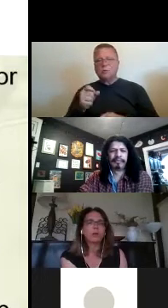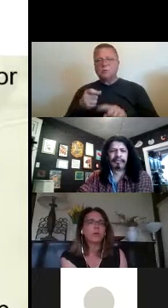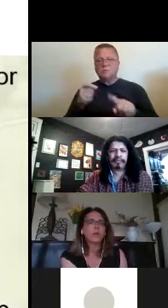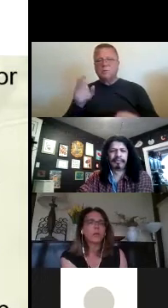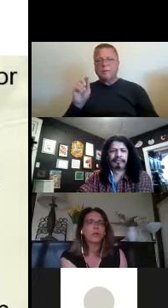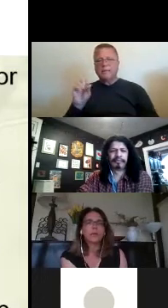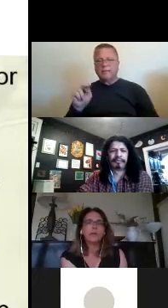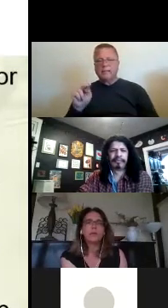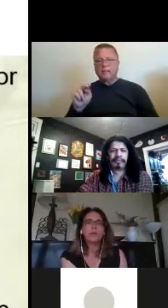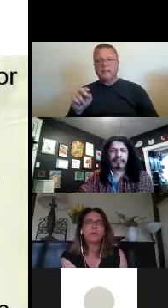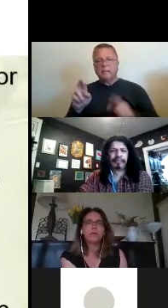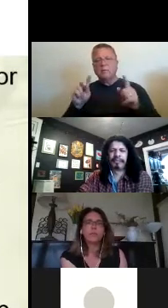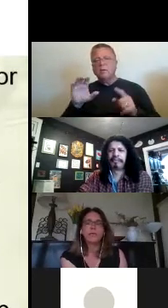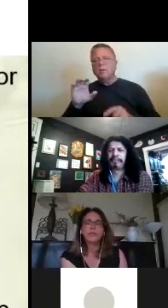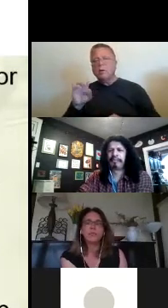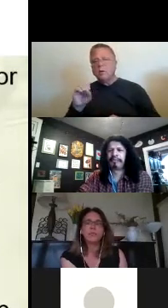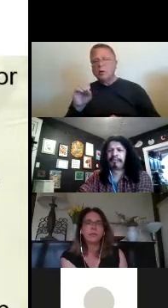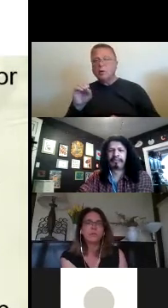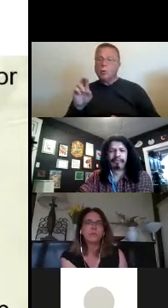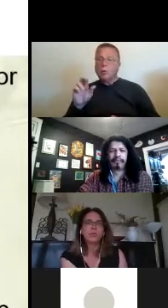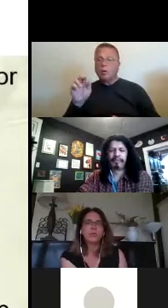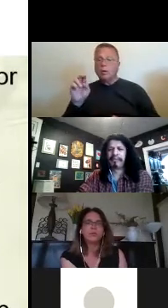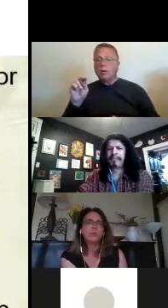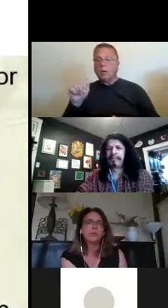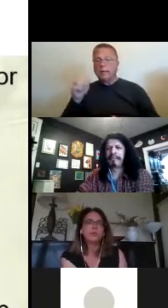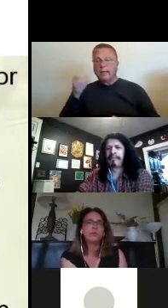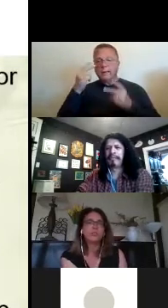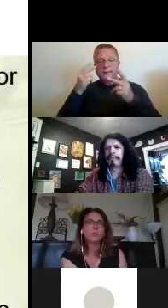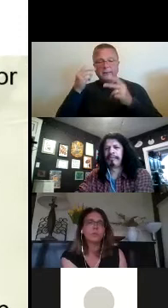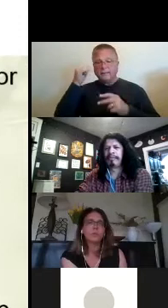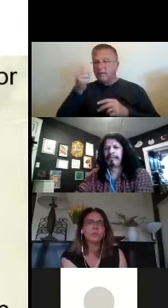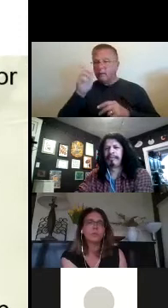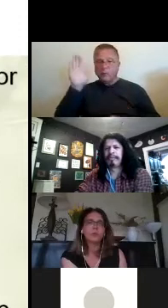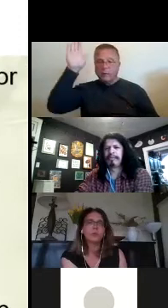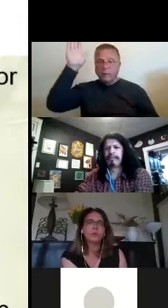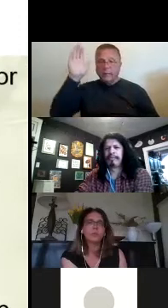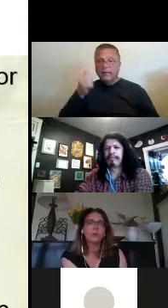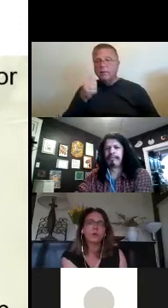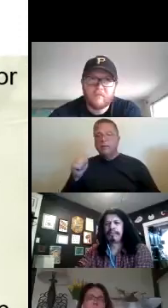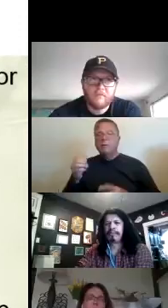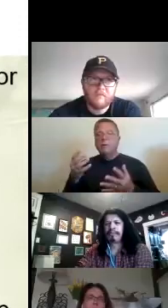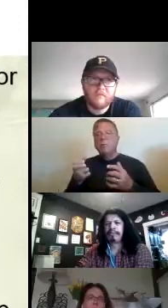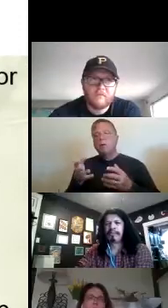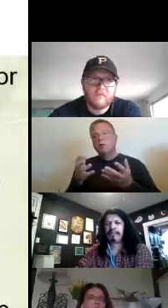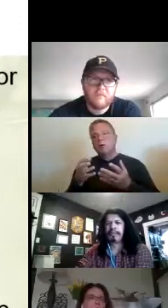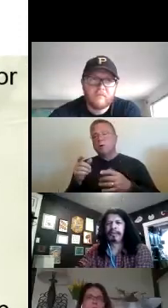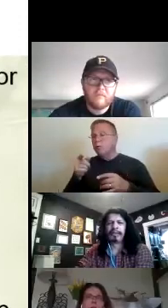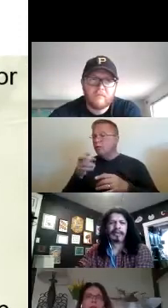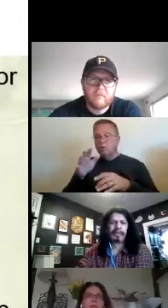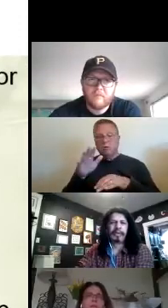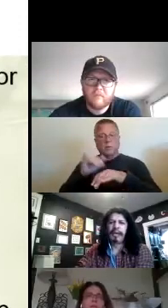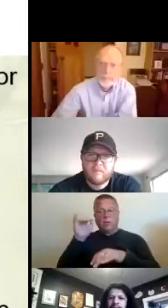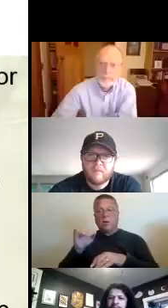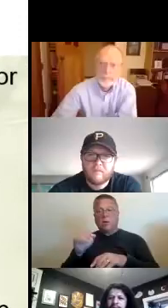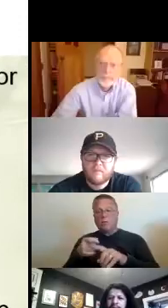Ricardo or Anna, I don't know, I can't see if people are raising their hands, or Anna, if there's things you want to maybe, you know, call out from the chat